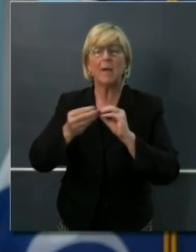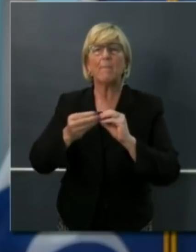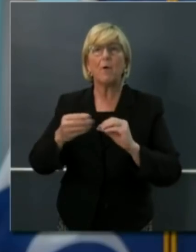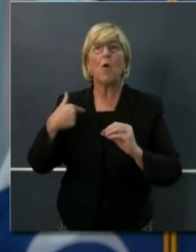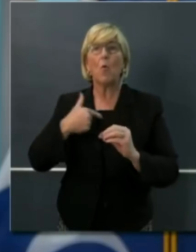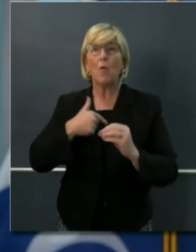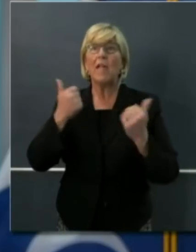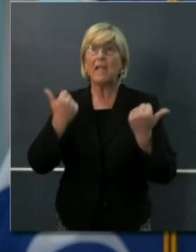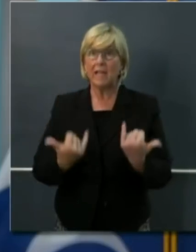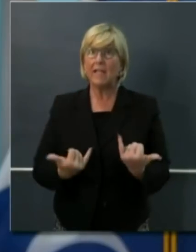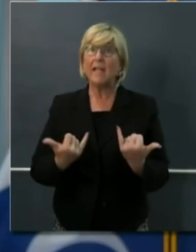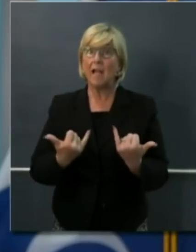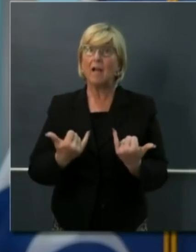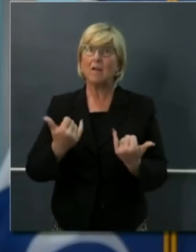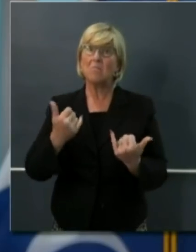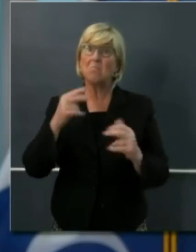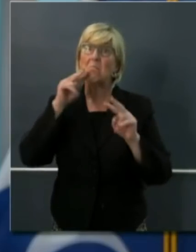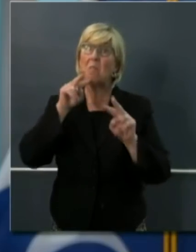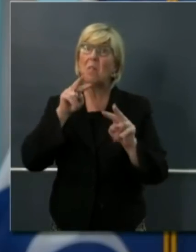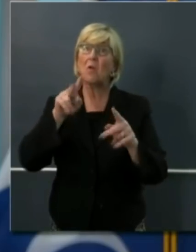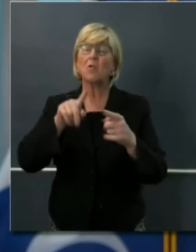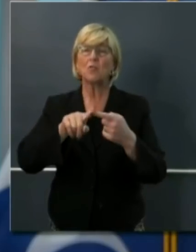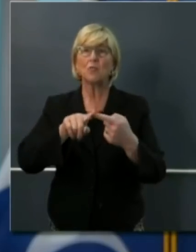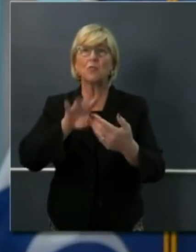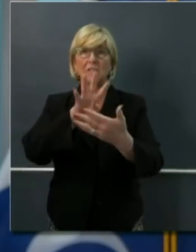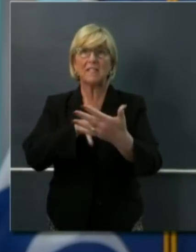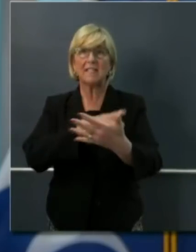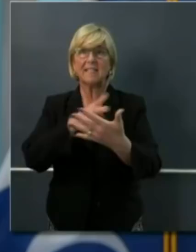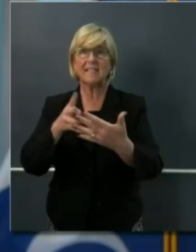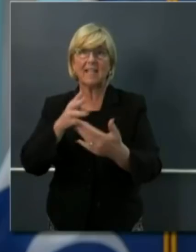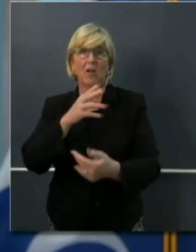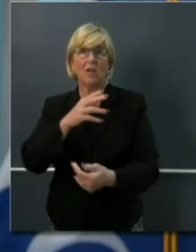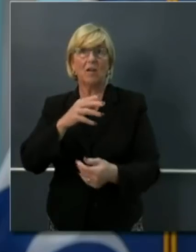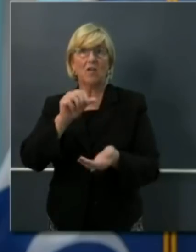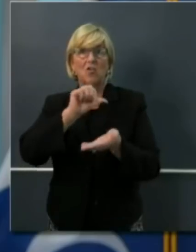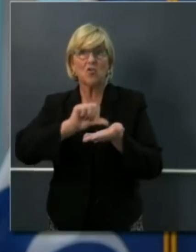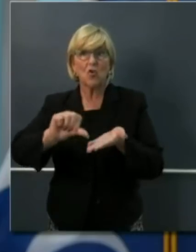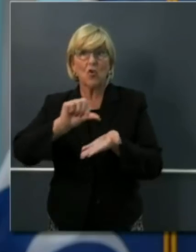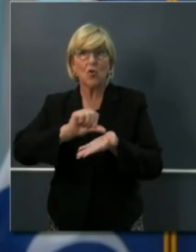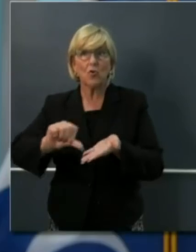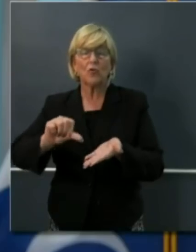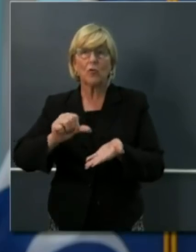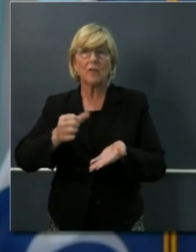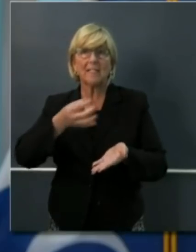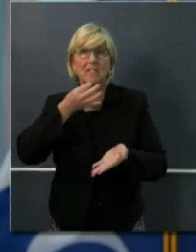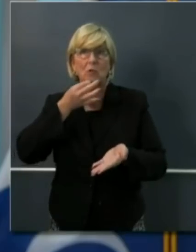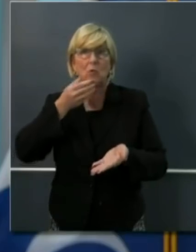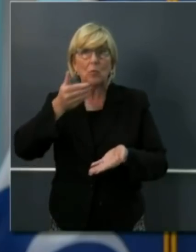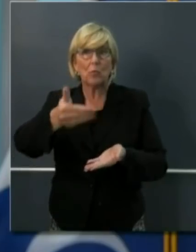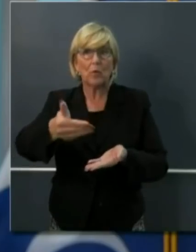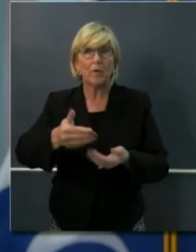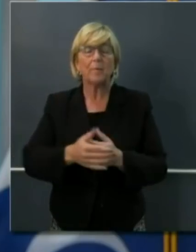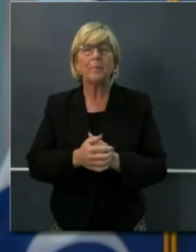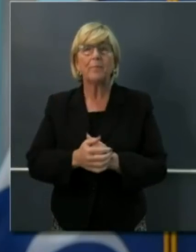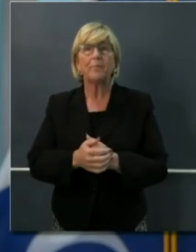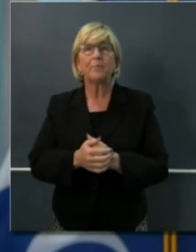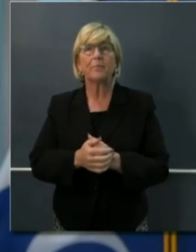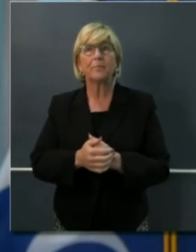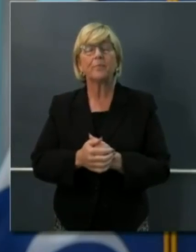schedule surgeries once again throughout not only our hospital system, but our broader healthcare delivery system. These